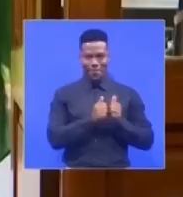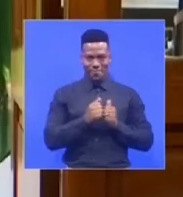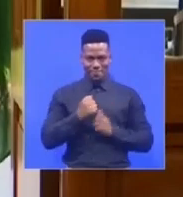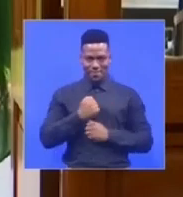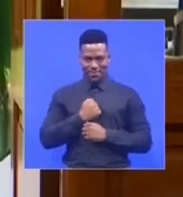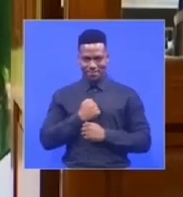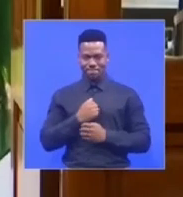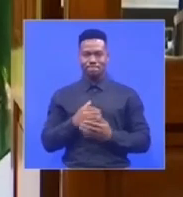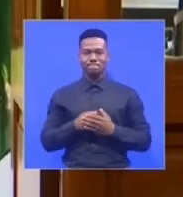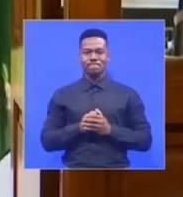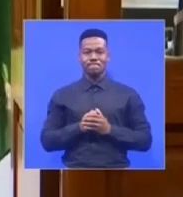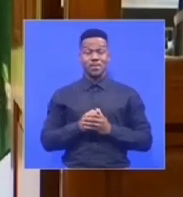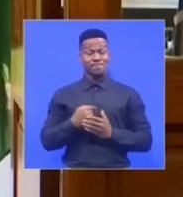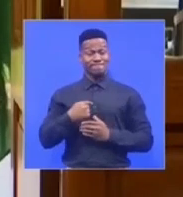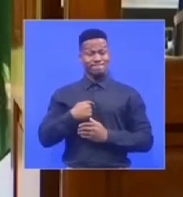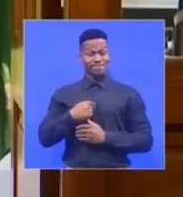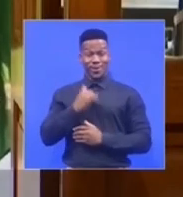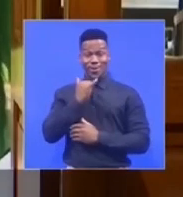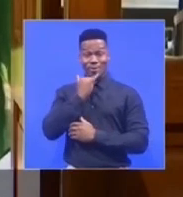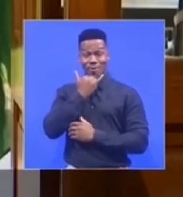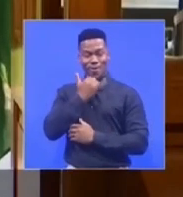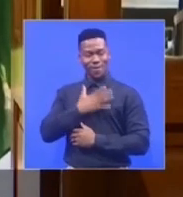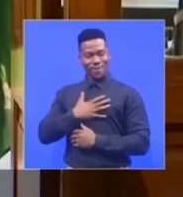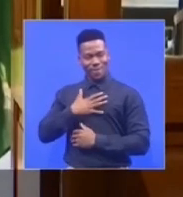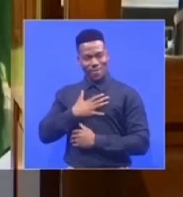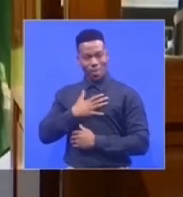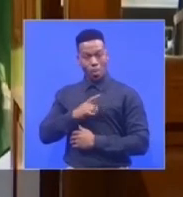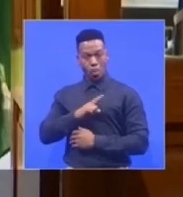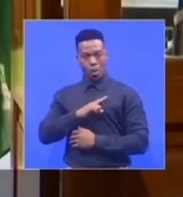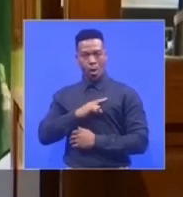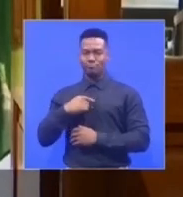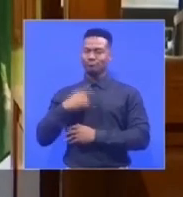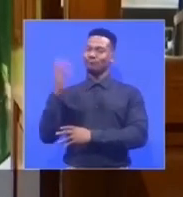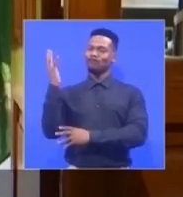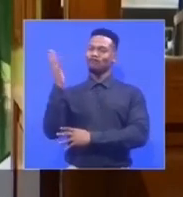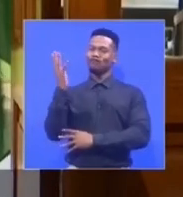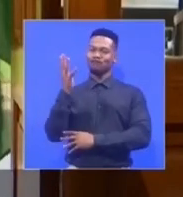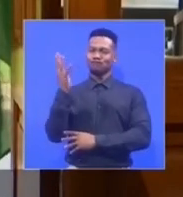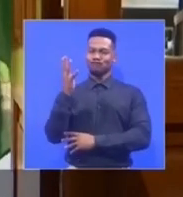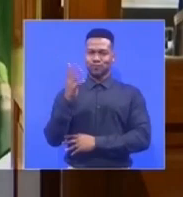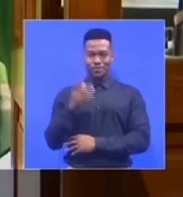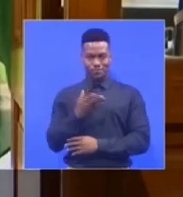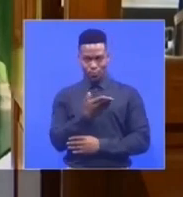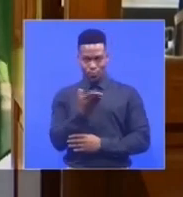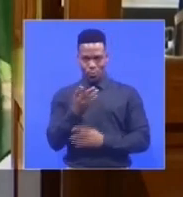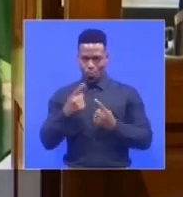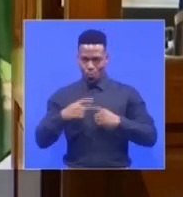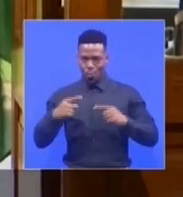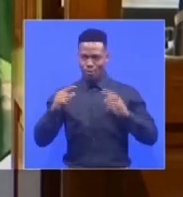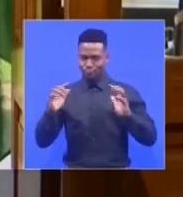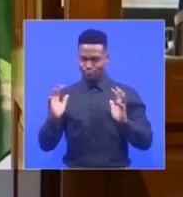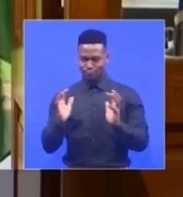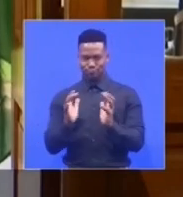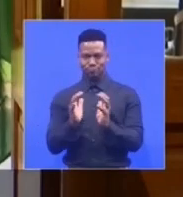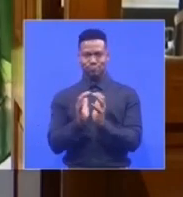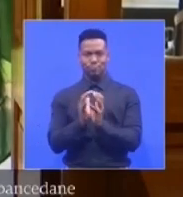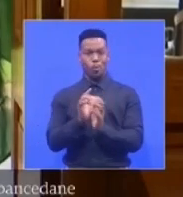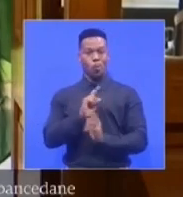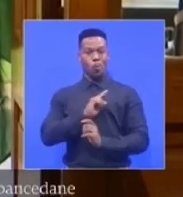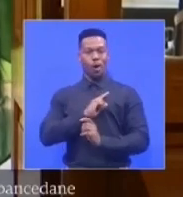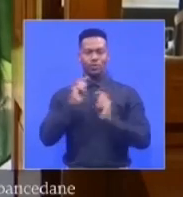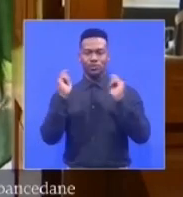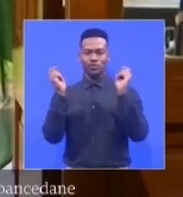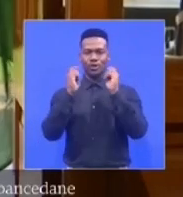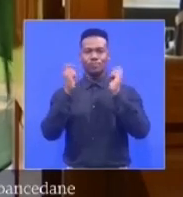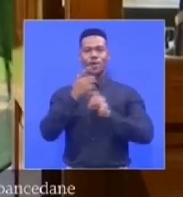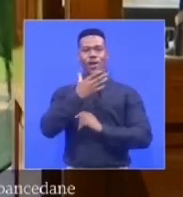Compatriots, it brings me great joy to be talking to you as we gather to celebrate Christmas